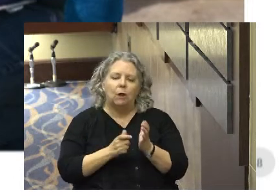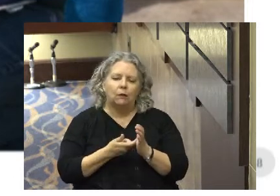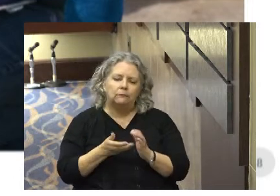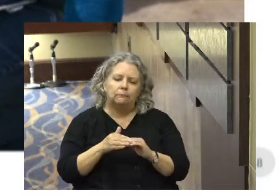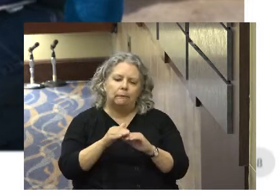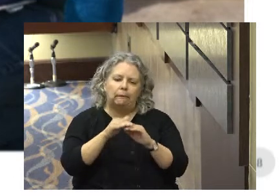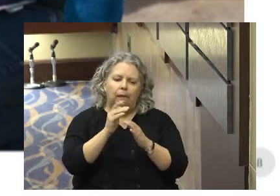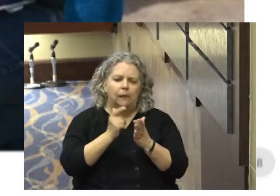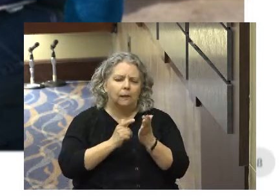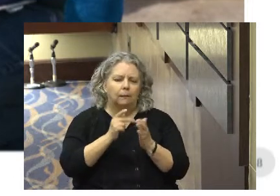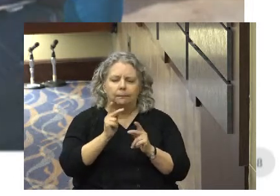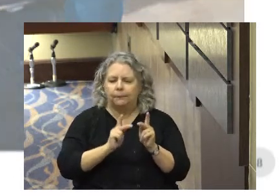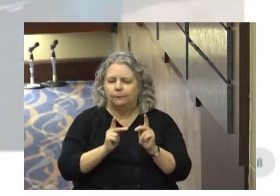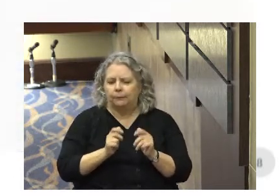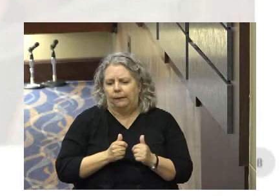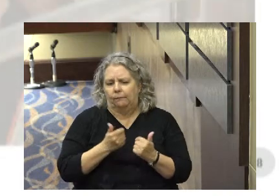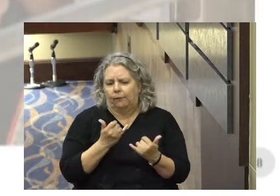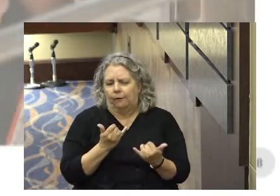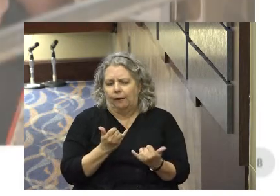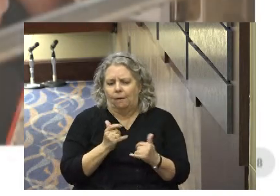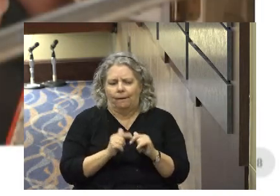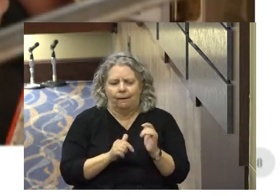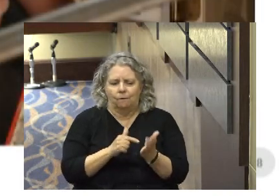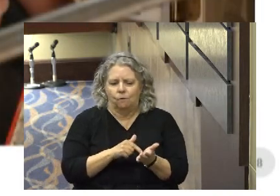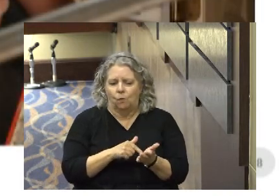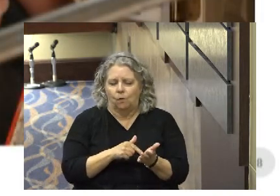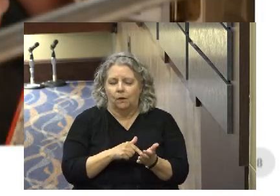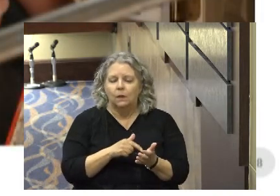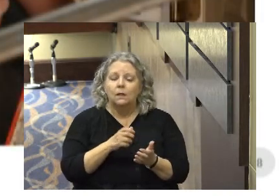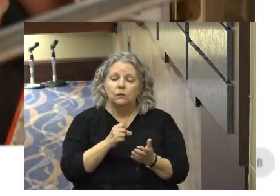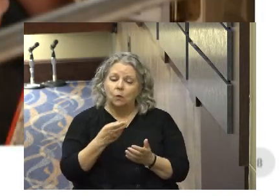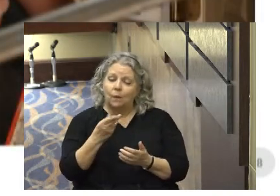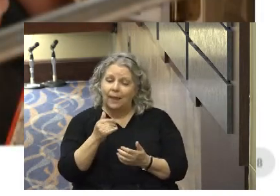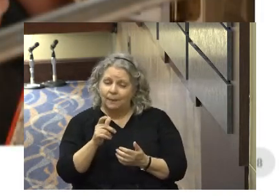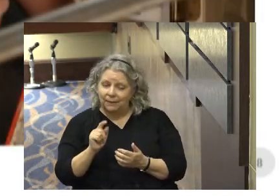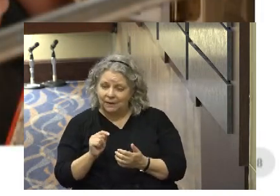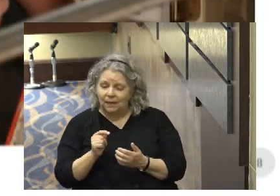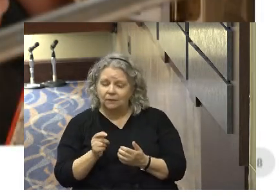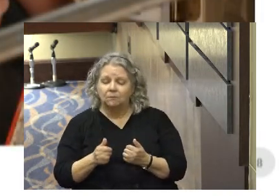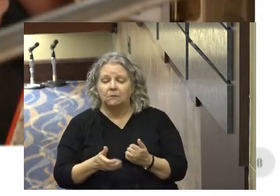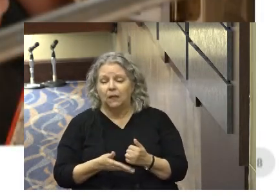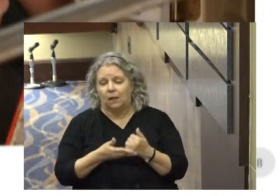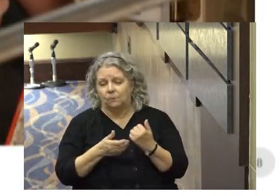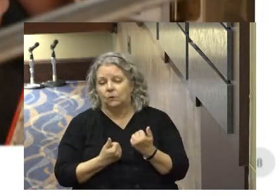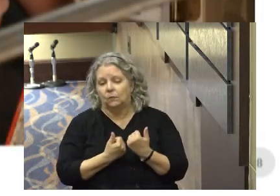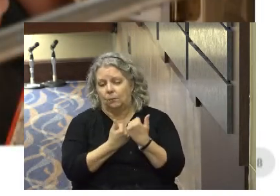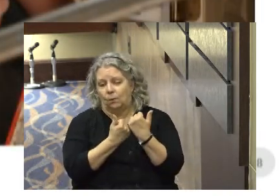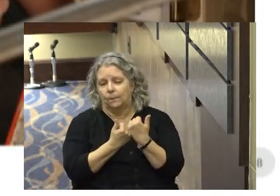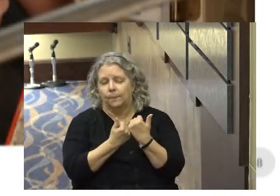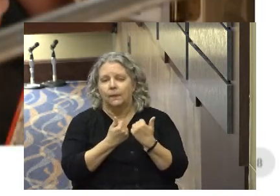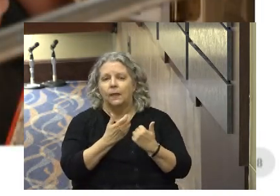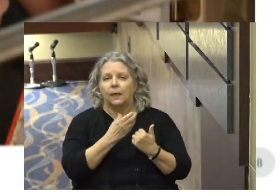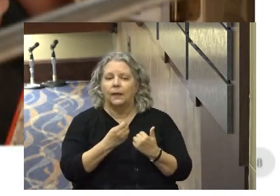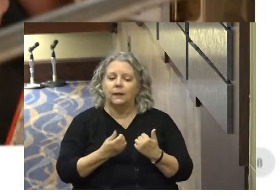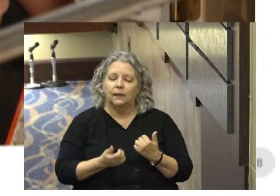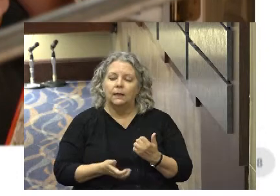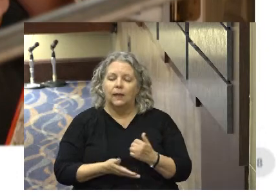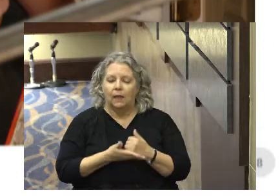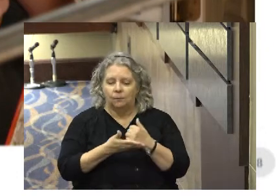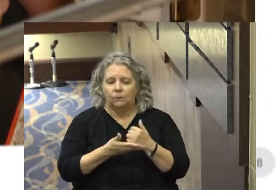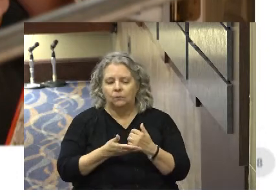provides affordable housing for these residents, and by increasing the number of homeowners, Habitat helps stabilize the core